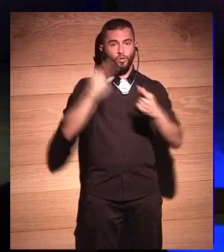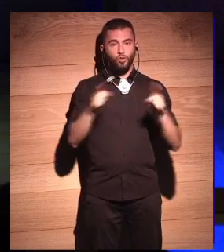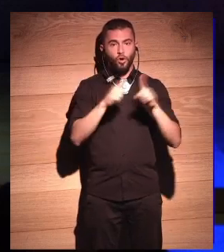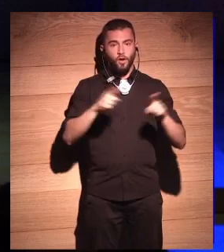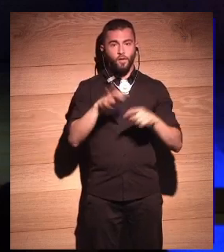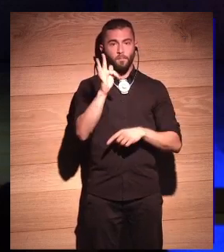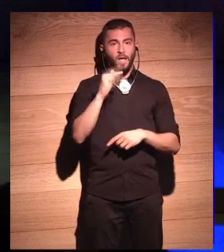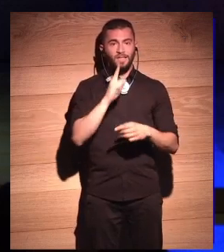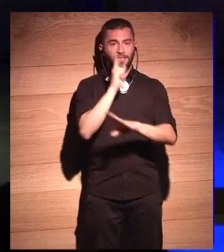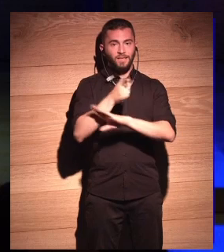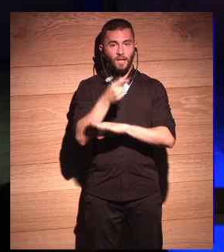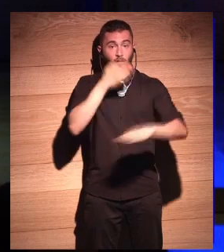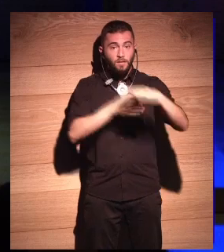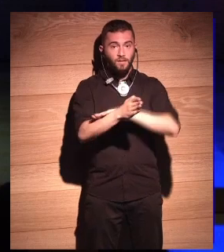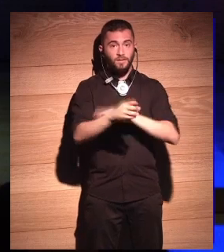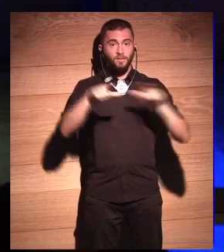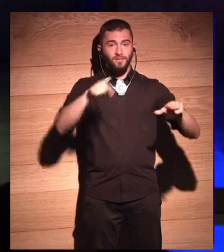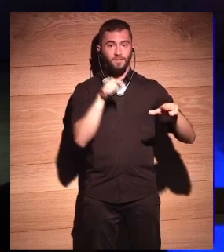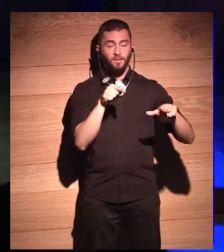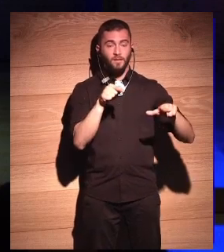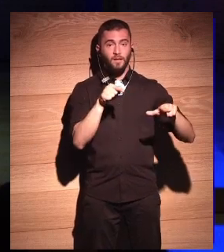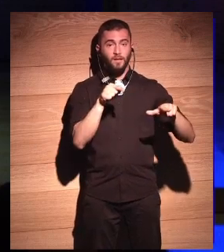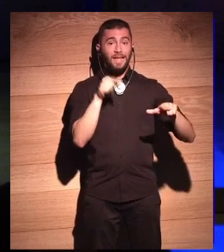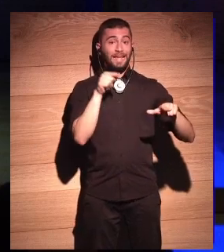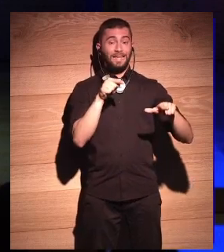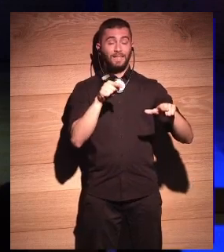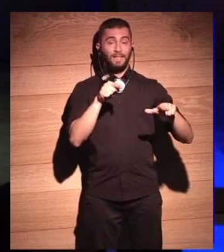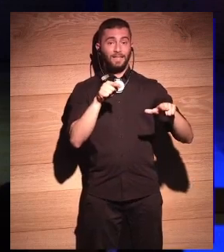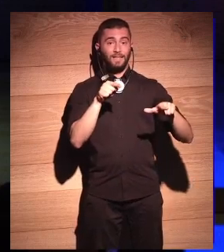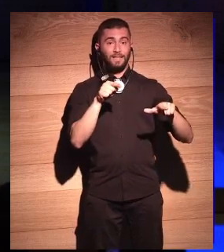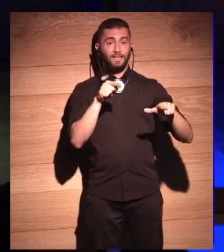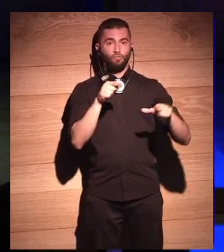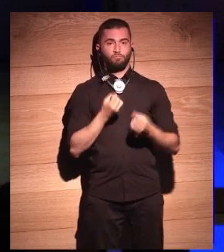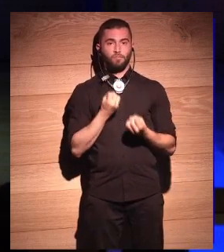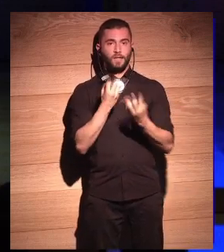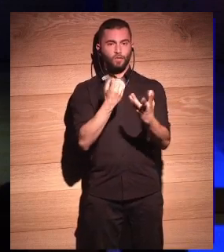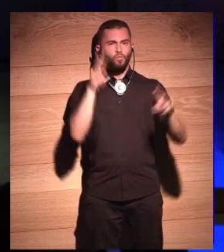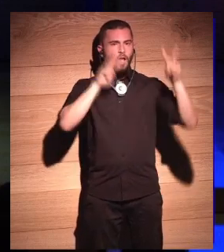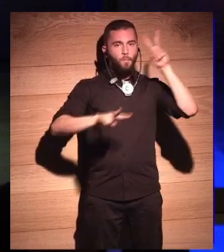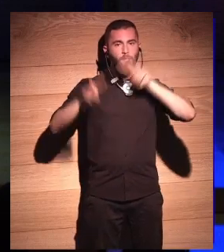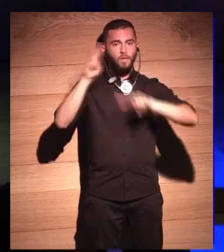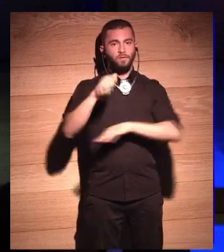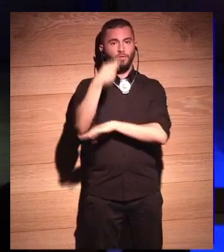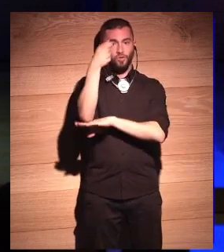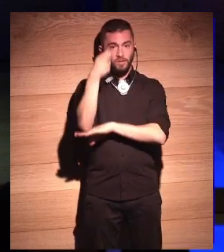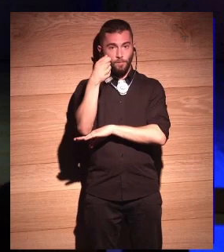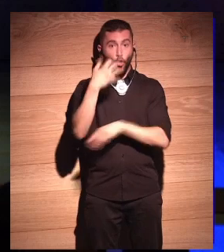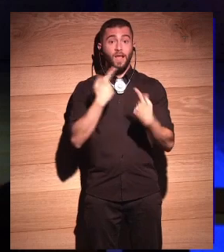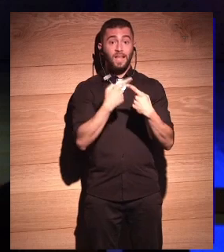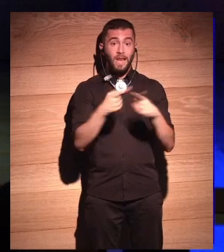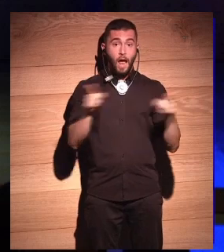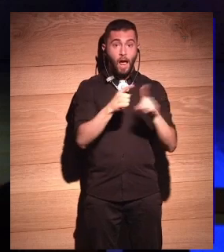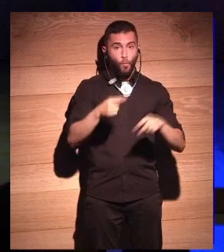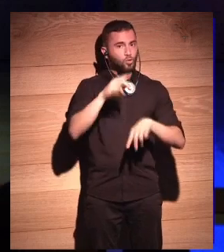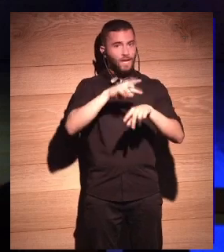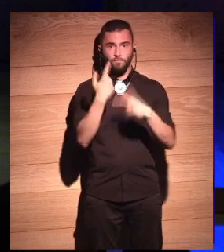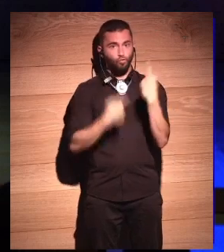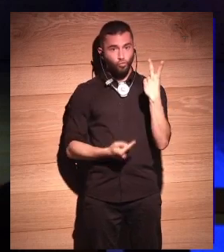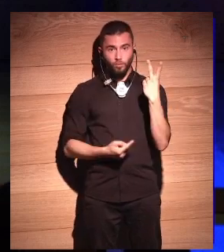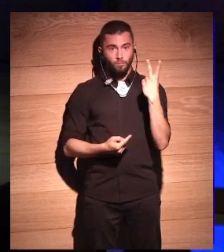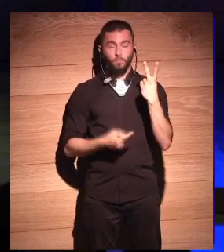up with the visual and the movement at the same time. So we go in really deep, like, what is this song about? What do we want people to feel? What am